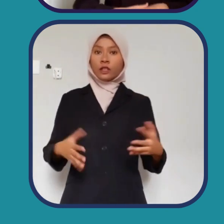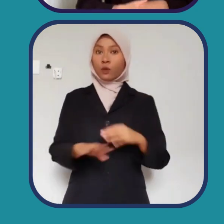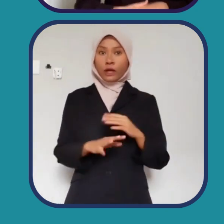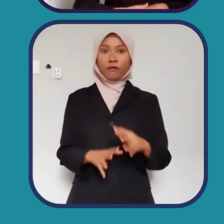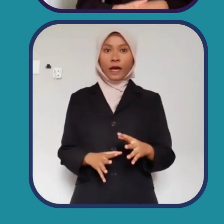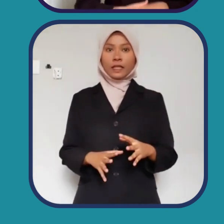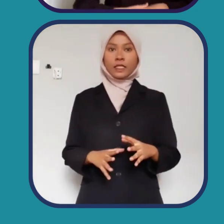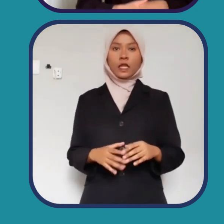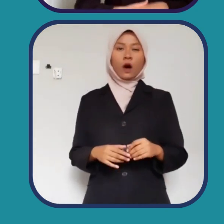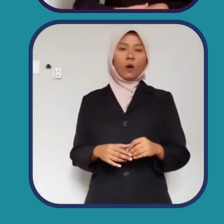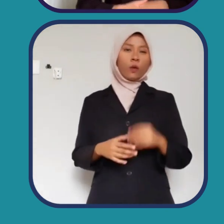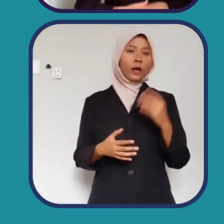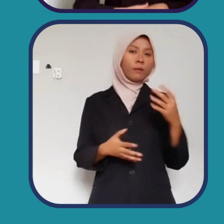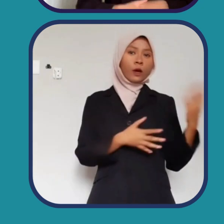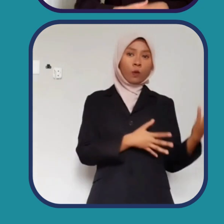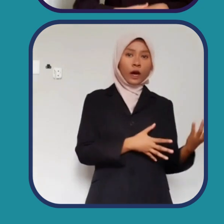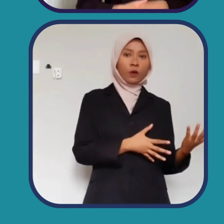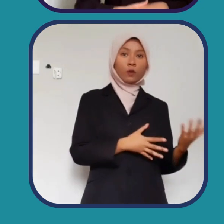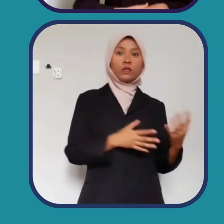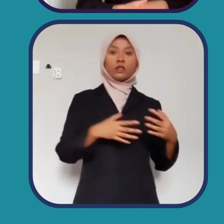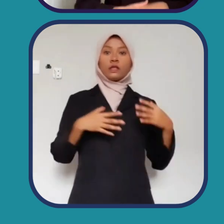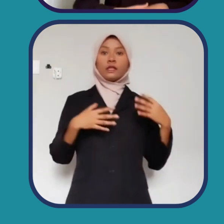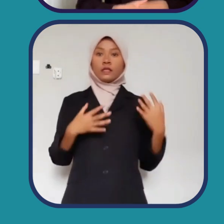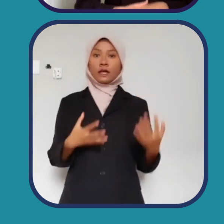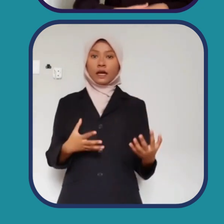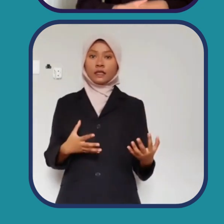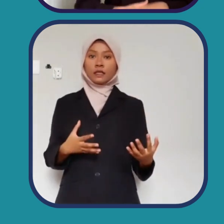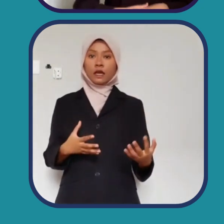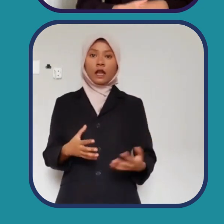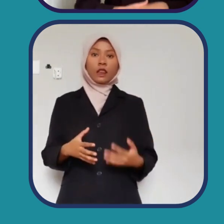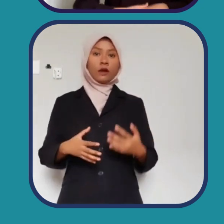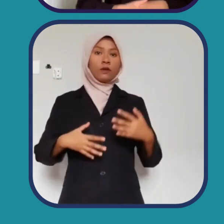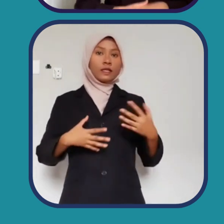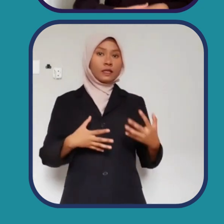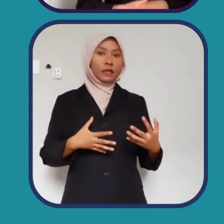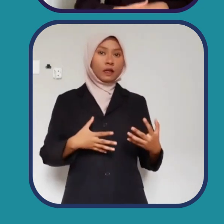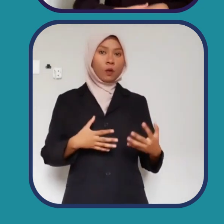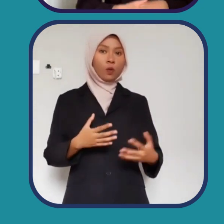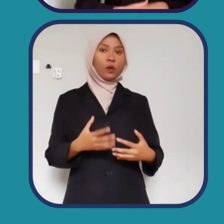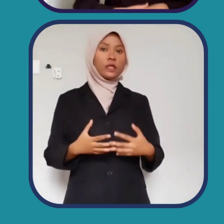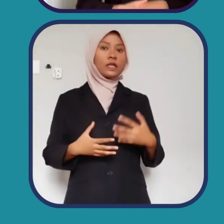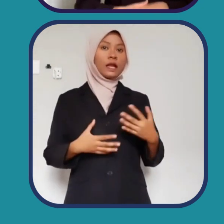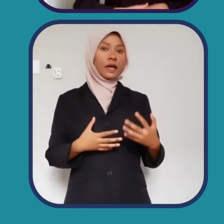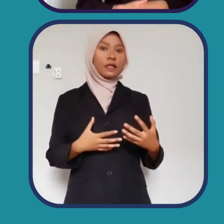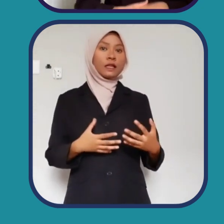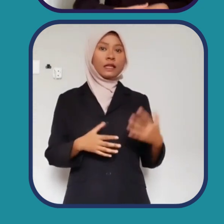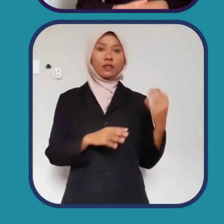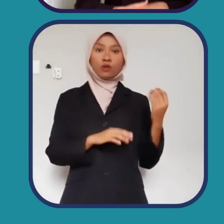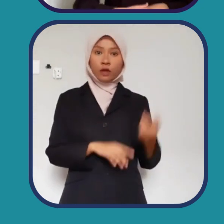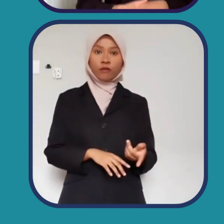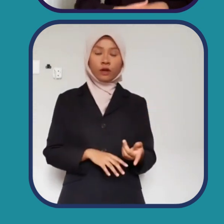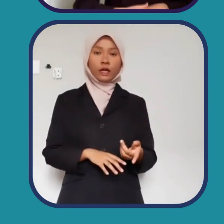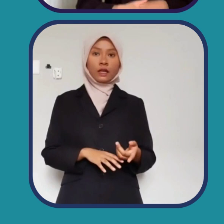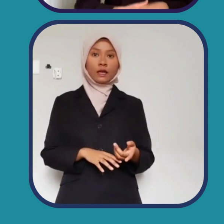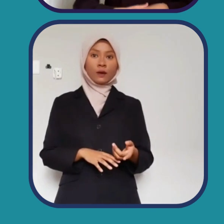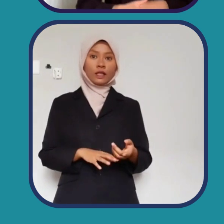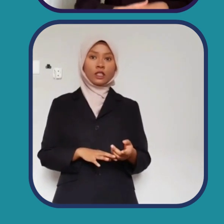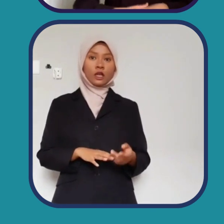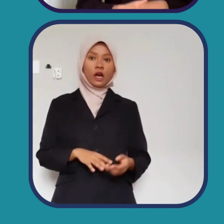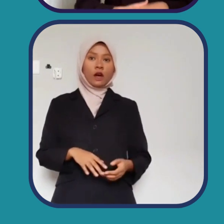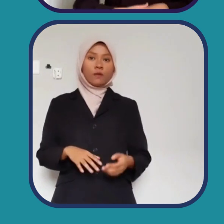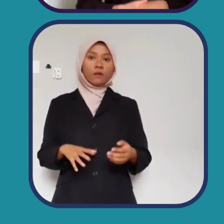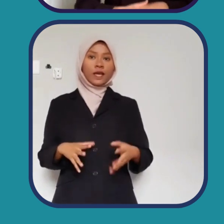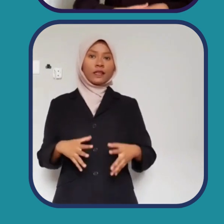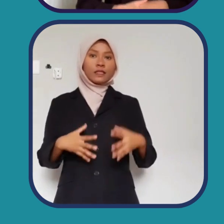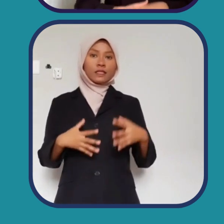3 languages we advise. One by one, we shall discuss the reason we selected these 3 foreign